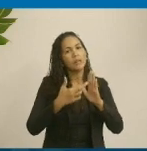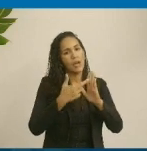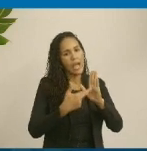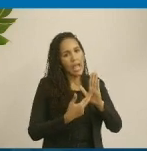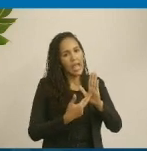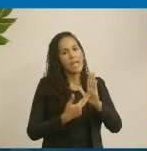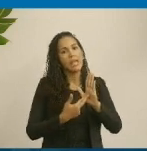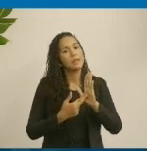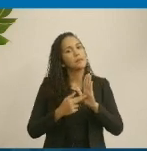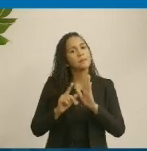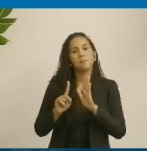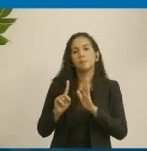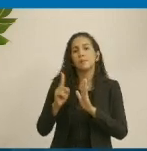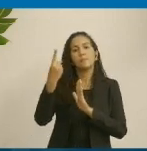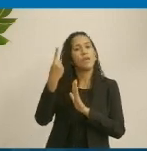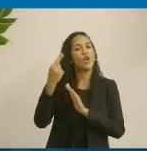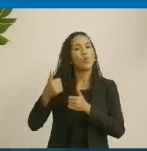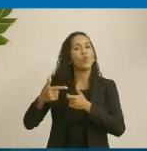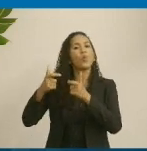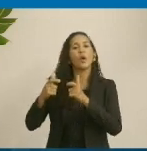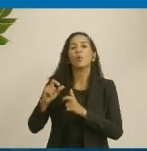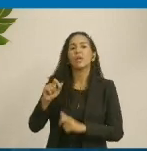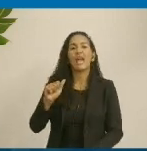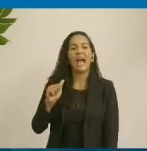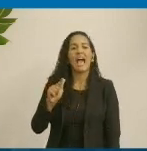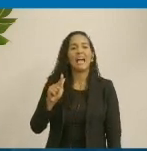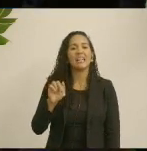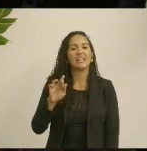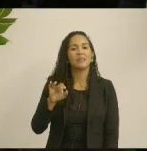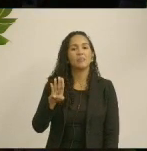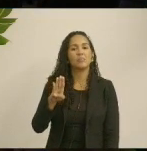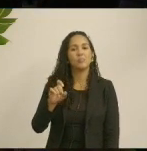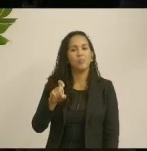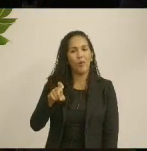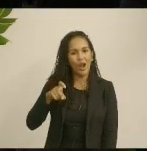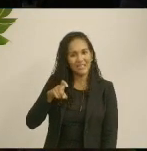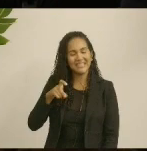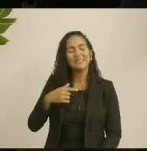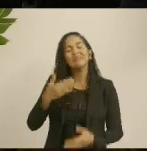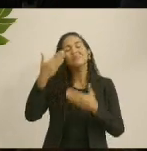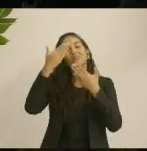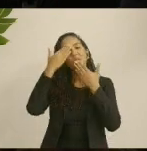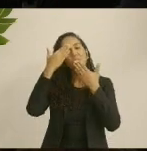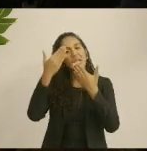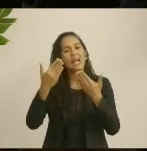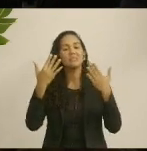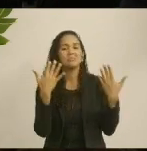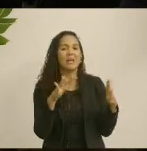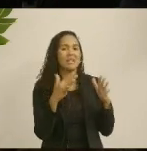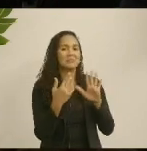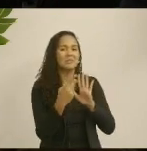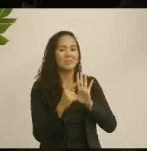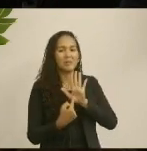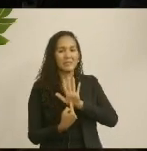Thank you, Rahima. Thank you so much. Congratulations for a brilliant presentation.